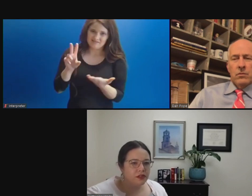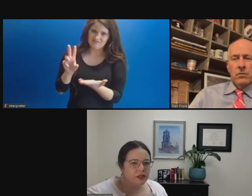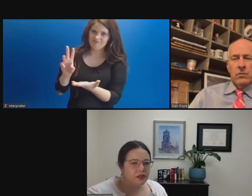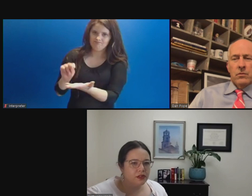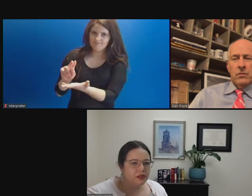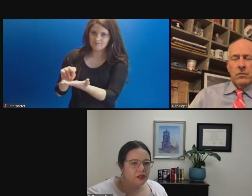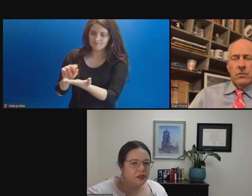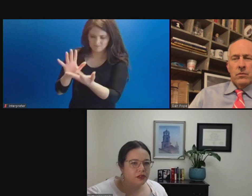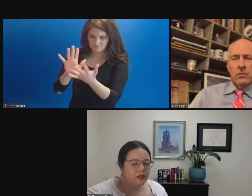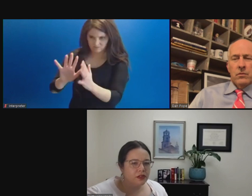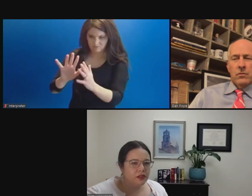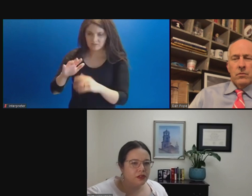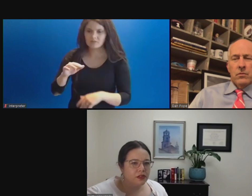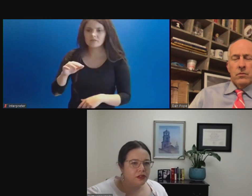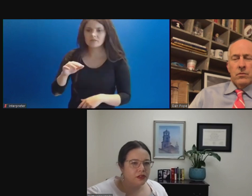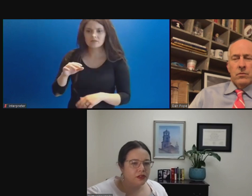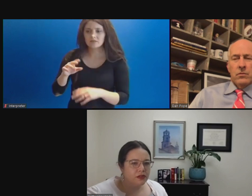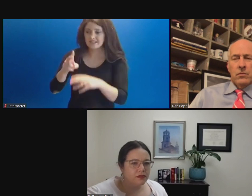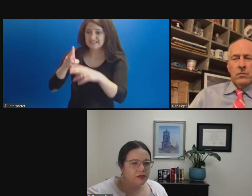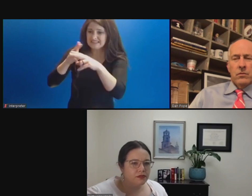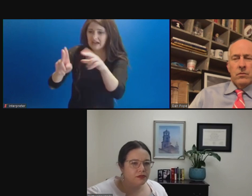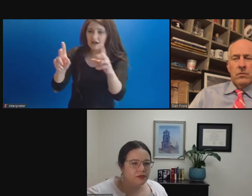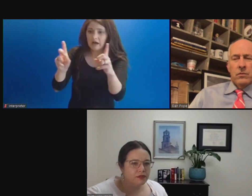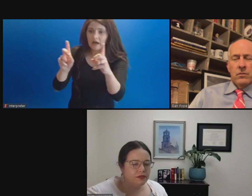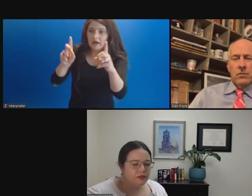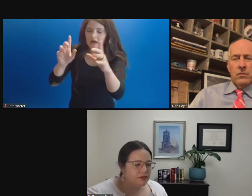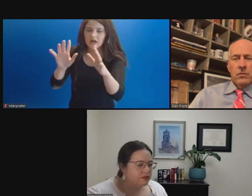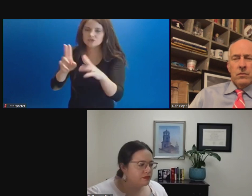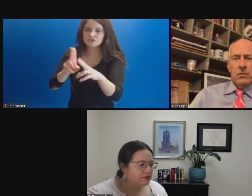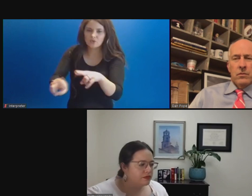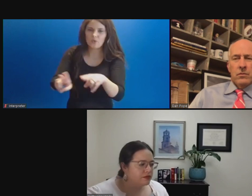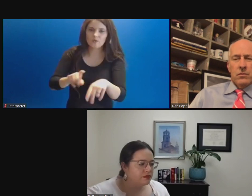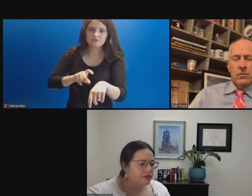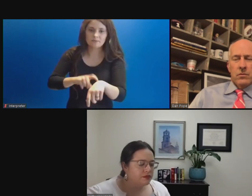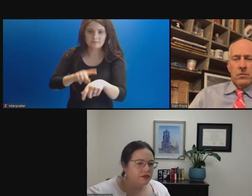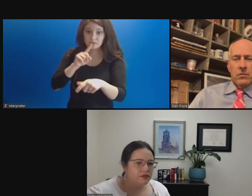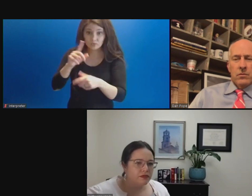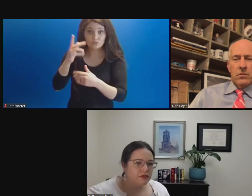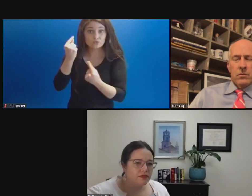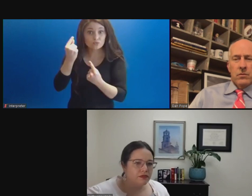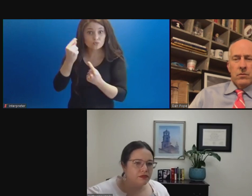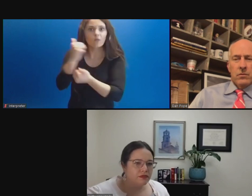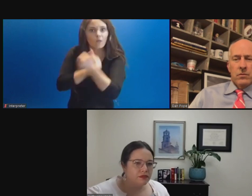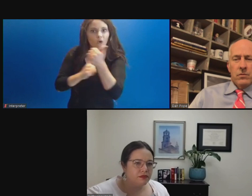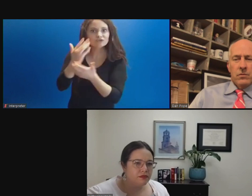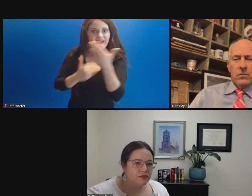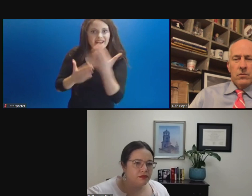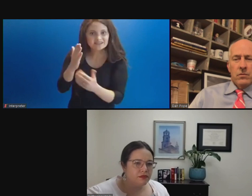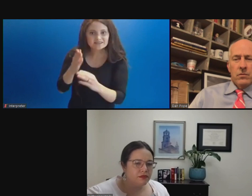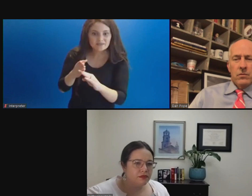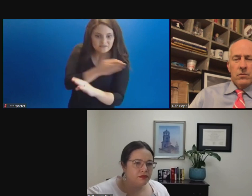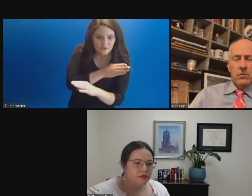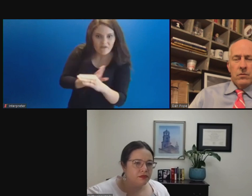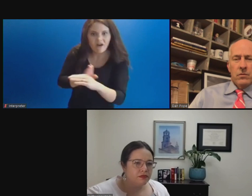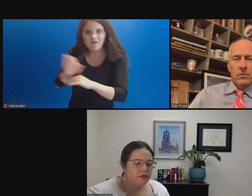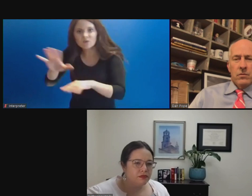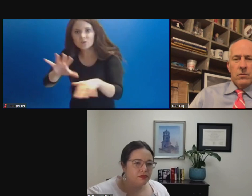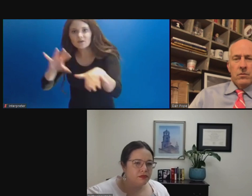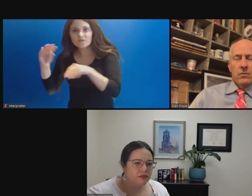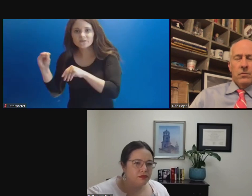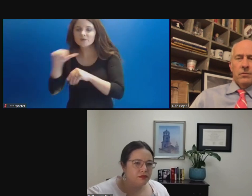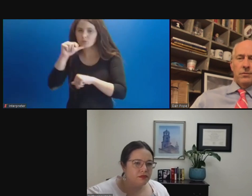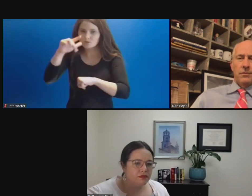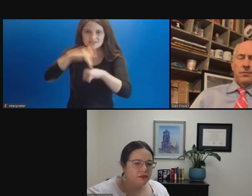short exposure time. But ideally what we do, you wash your hands when you leave there or before you leave. You don't